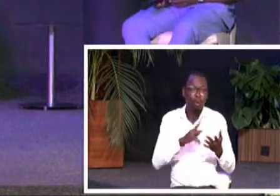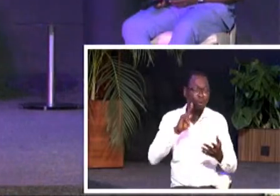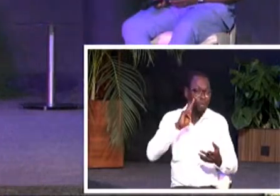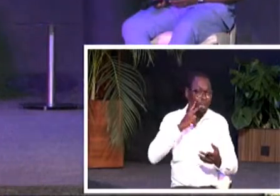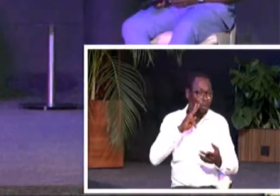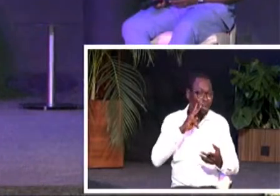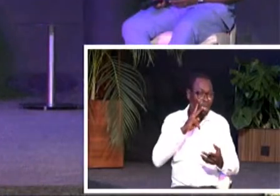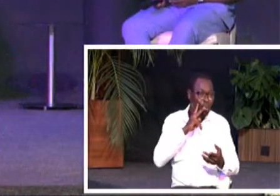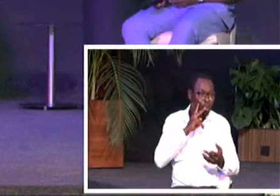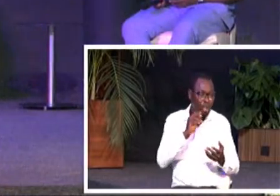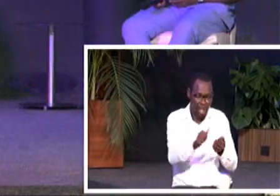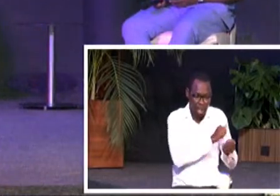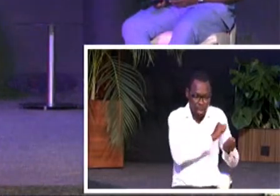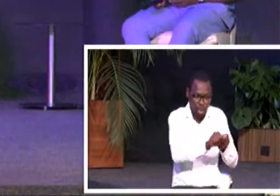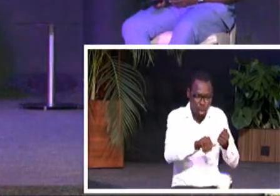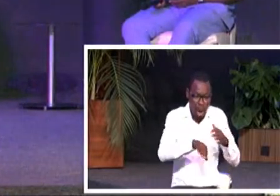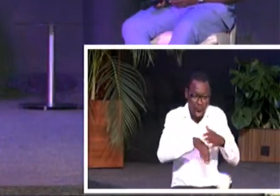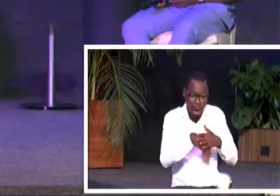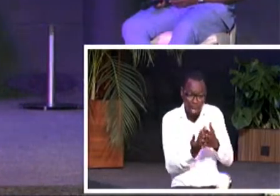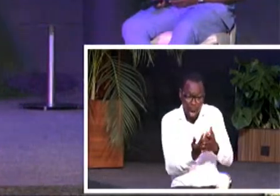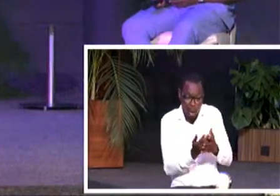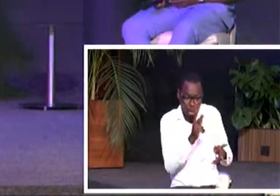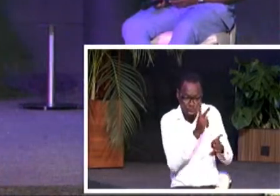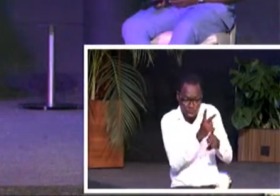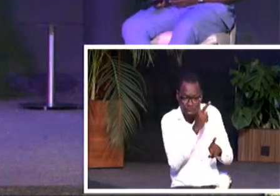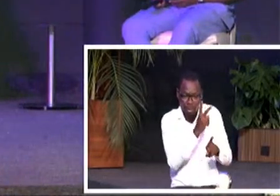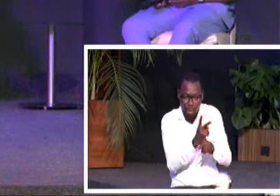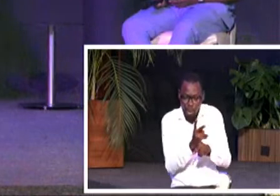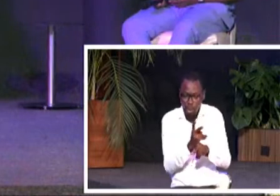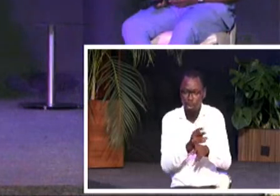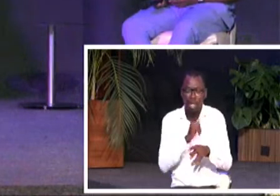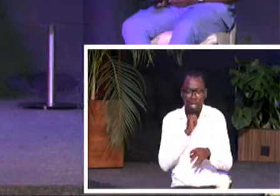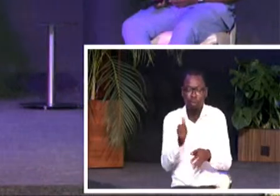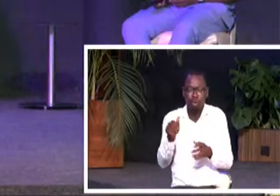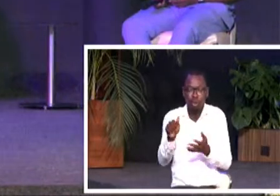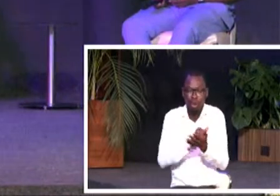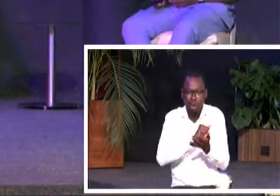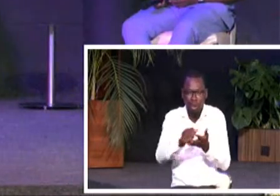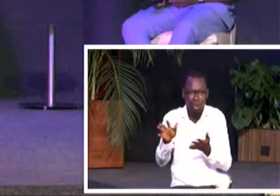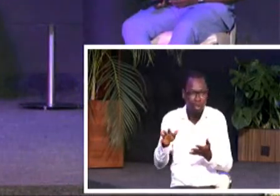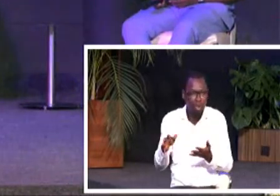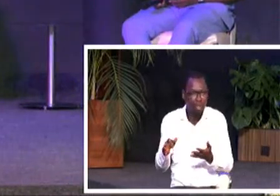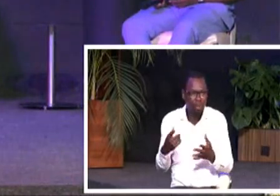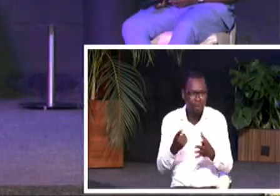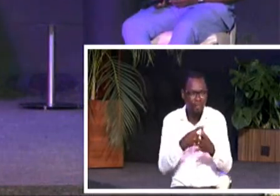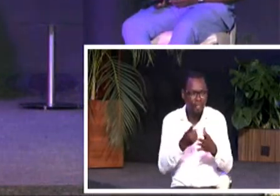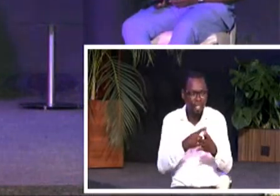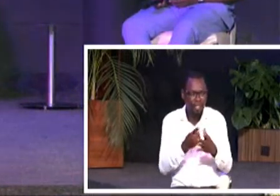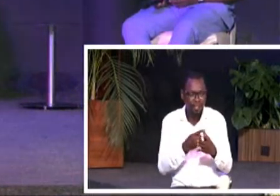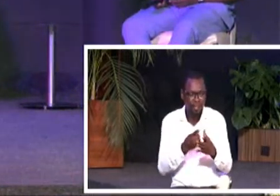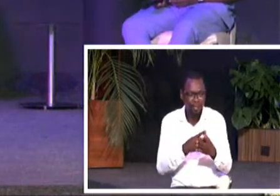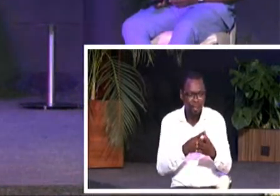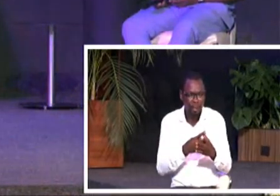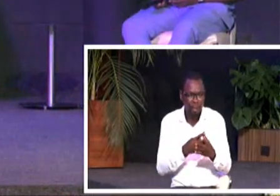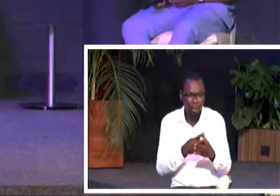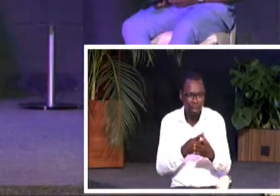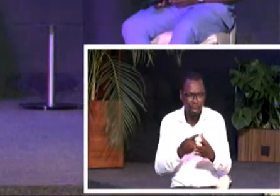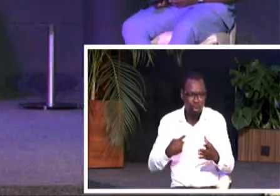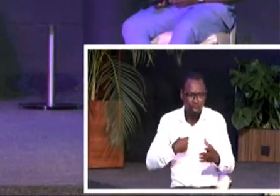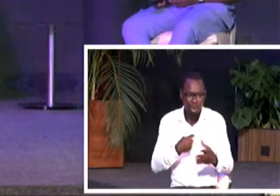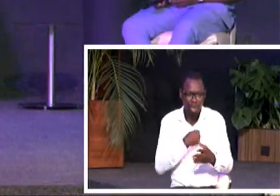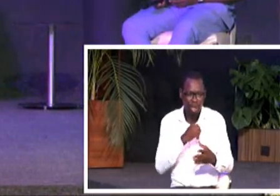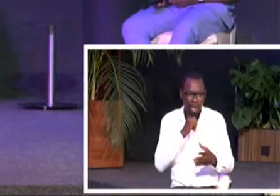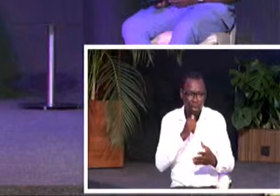without introducing too many chemicals into your production? Okay, first of all, we are not supposed